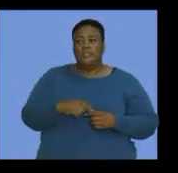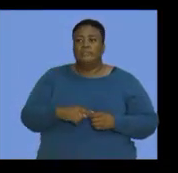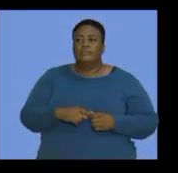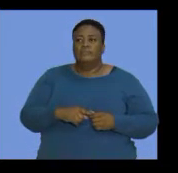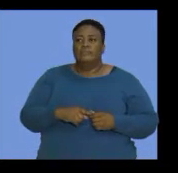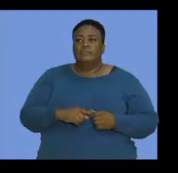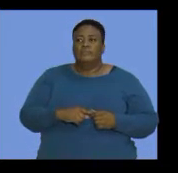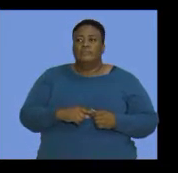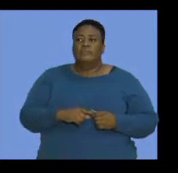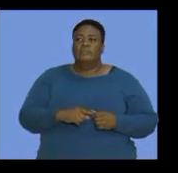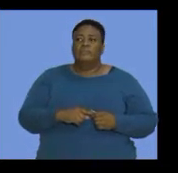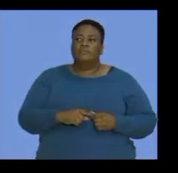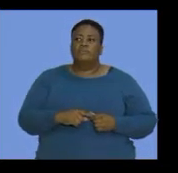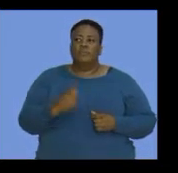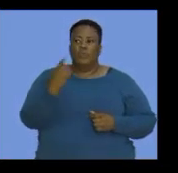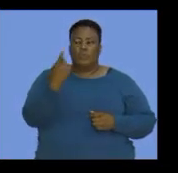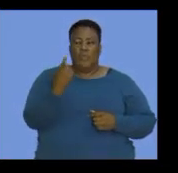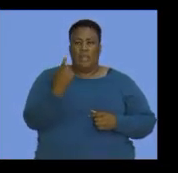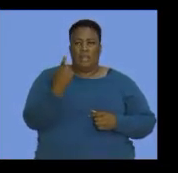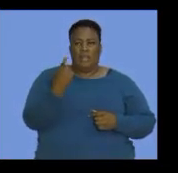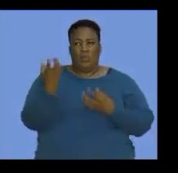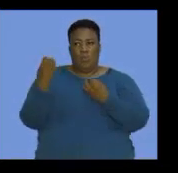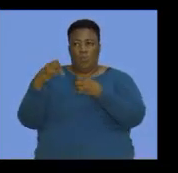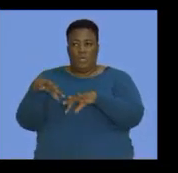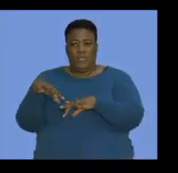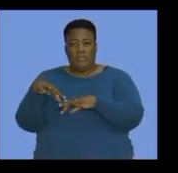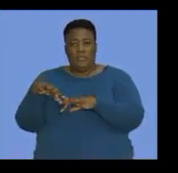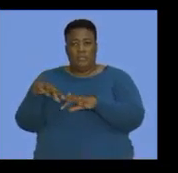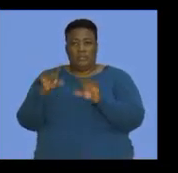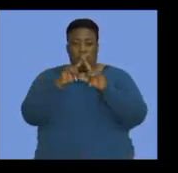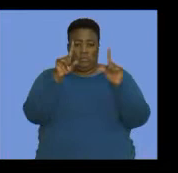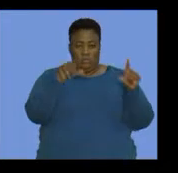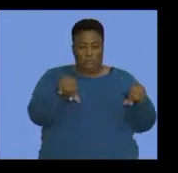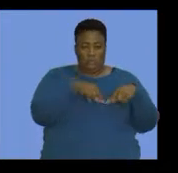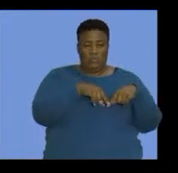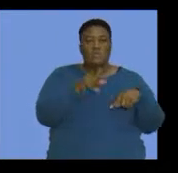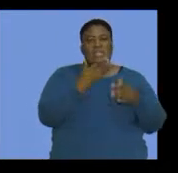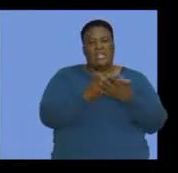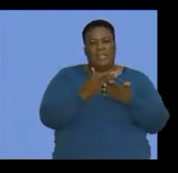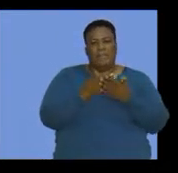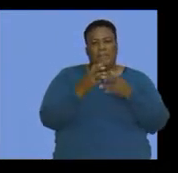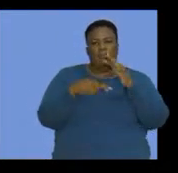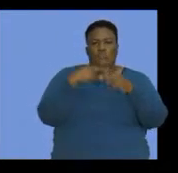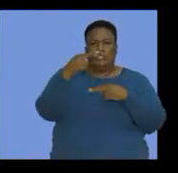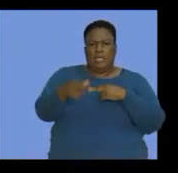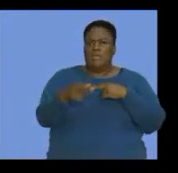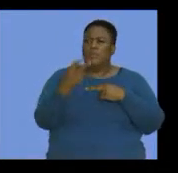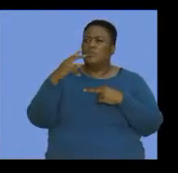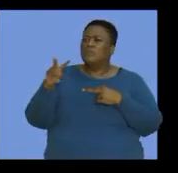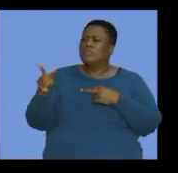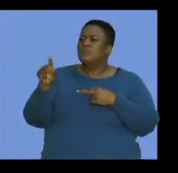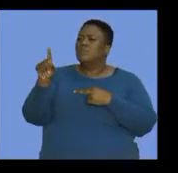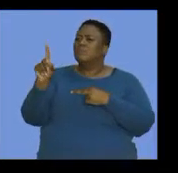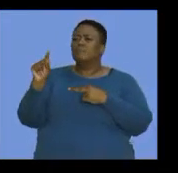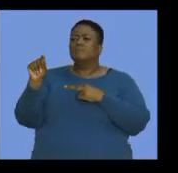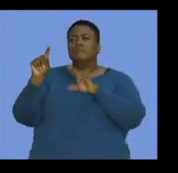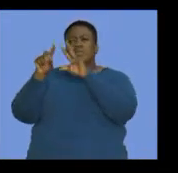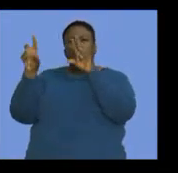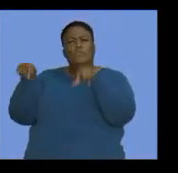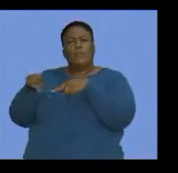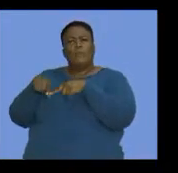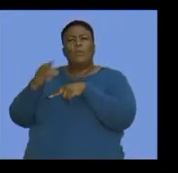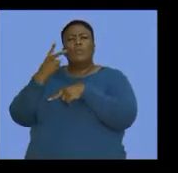question. Name one type of waste in the table below that can be recycled. So when we look at this